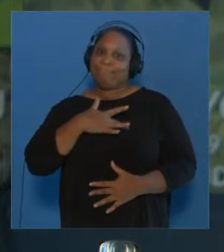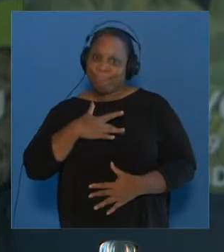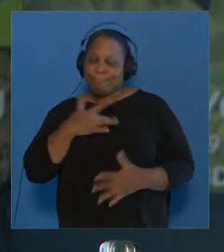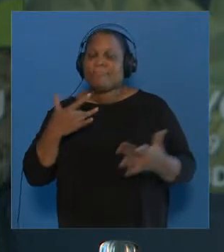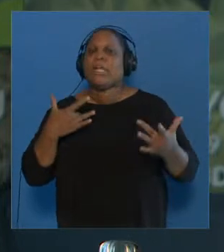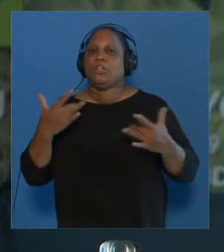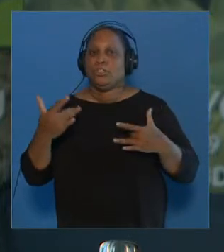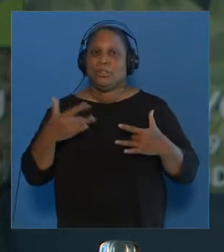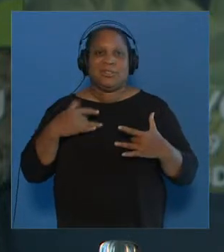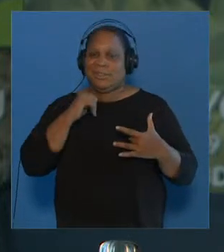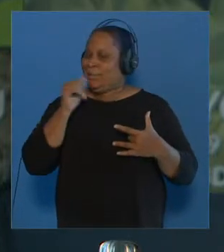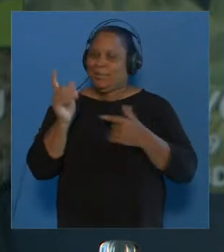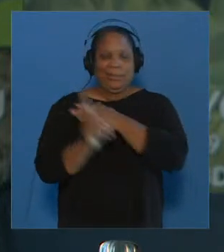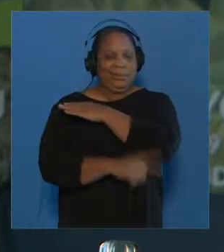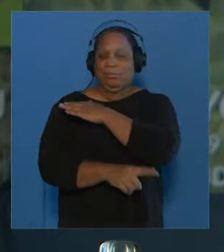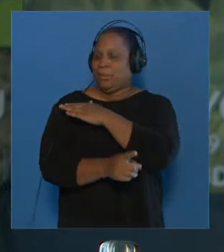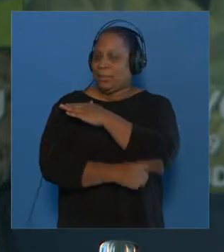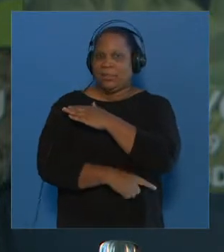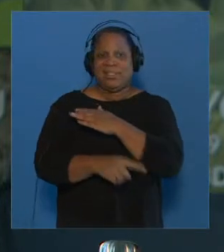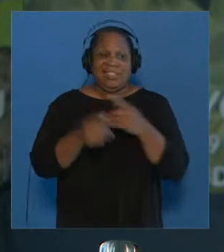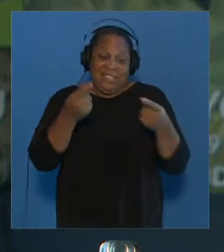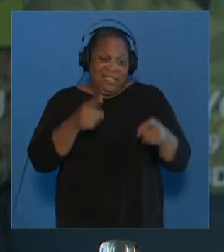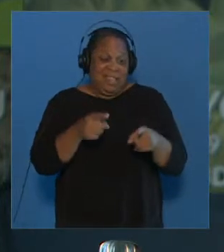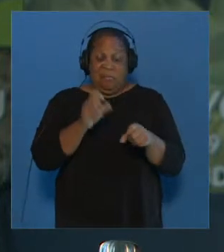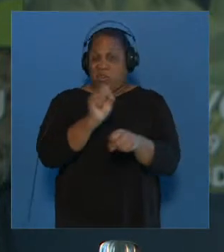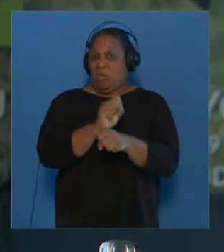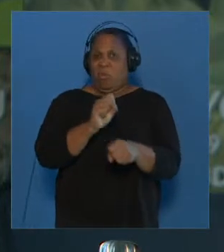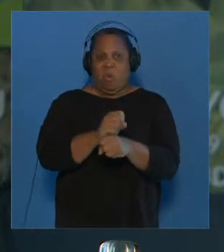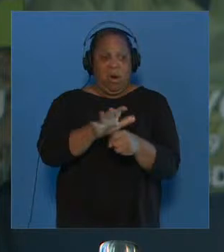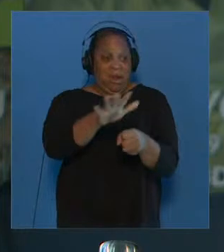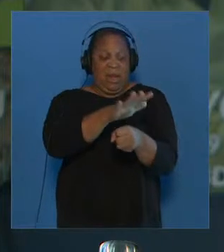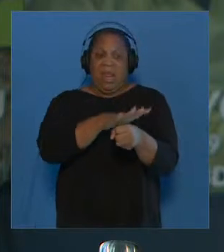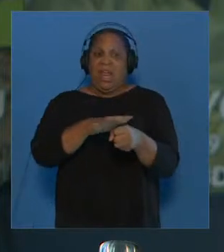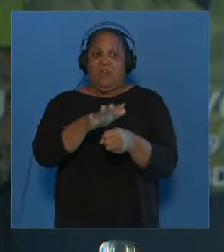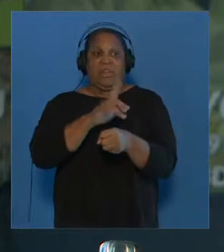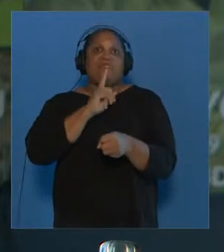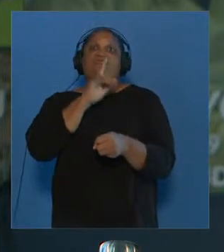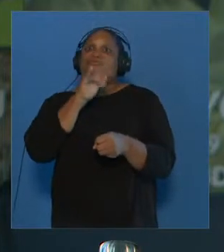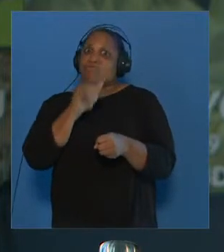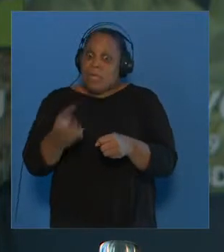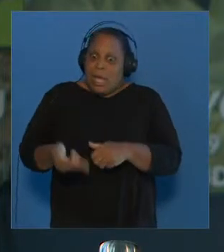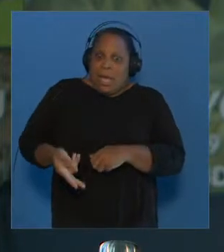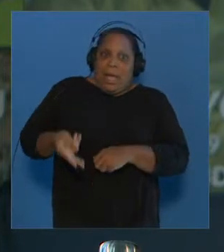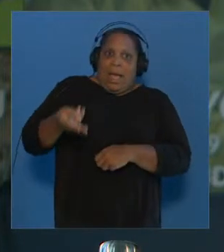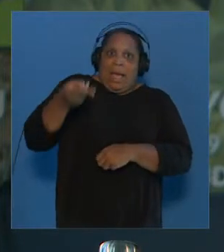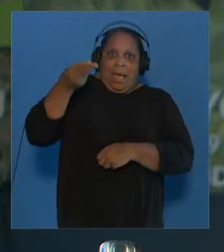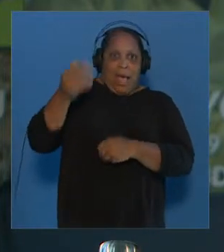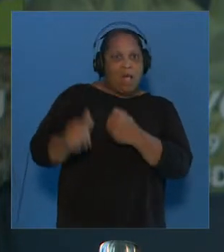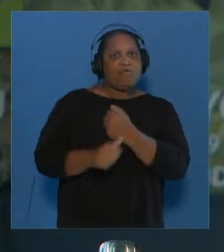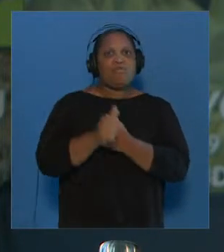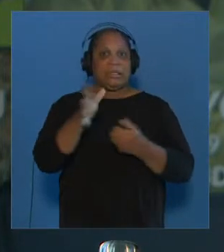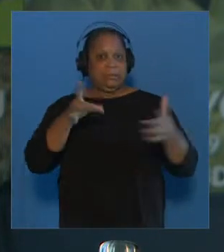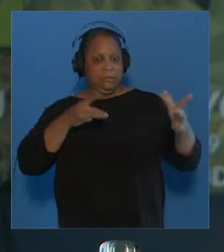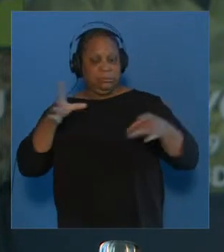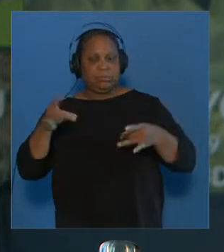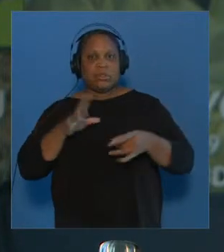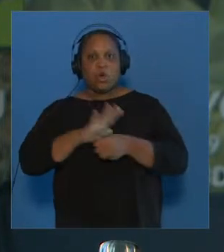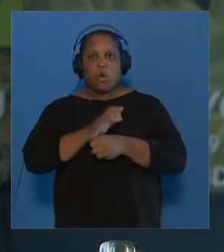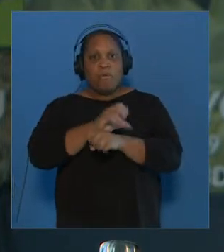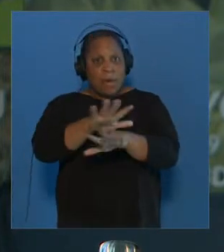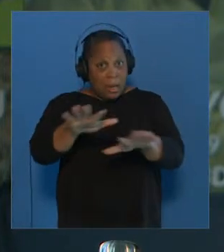assure them that they're not being penalized. They just happen to work in an area that unfortunately is extremely high risk for transmission of